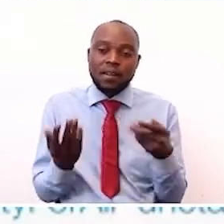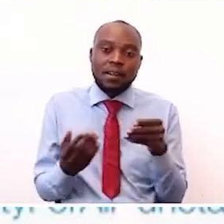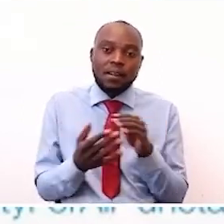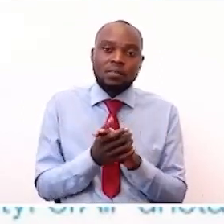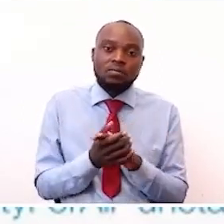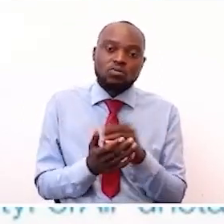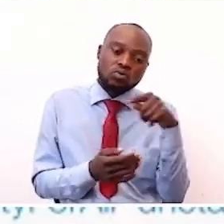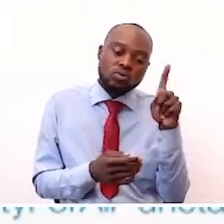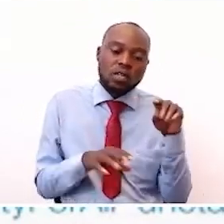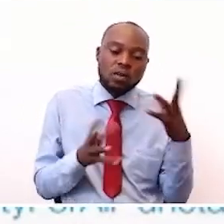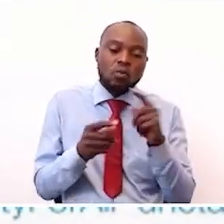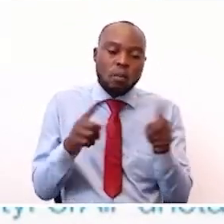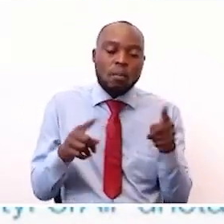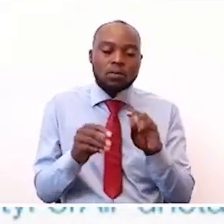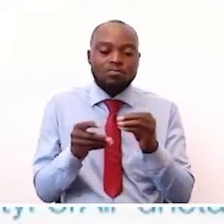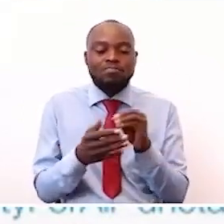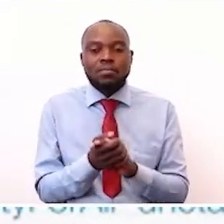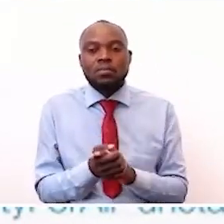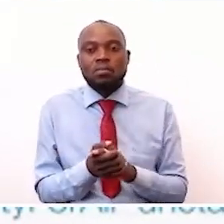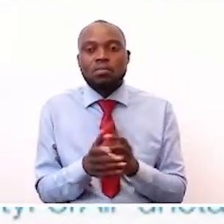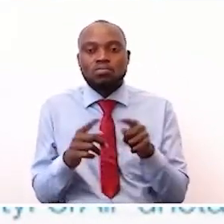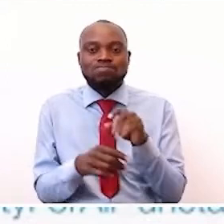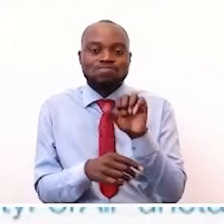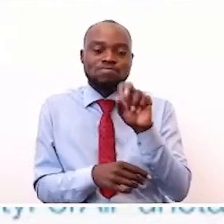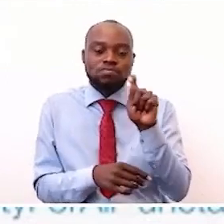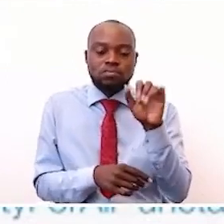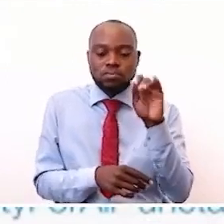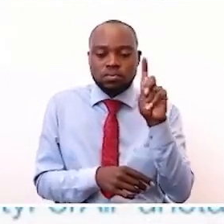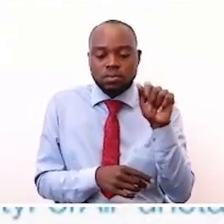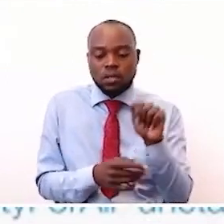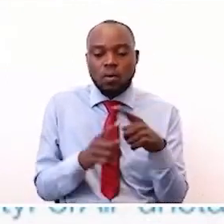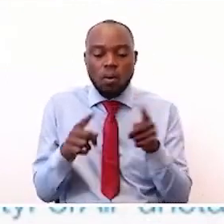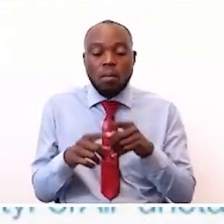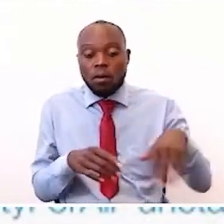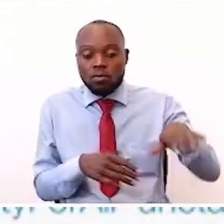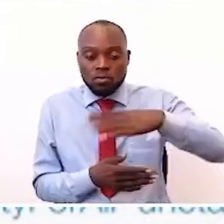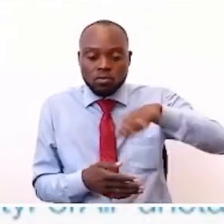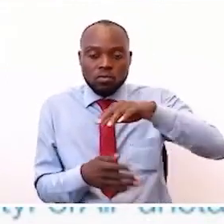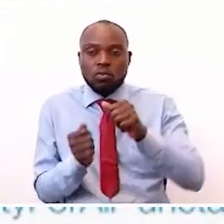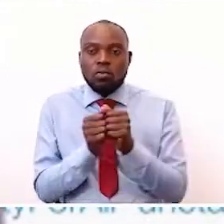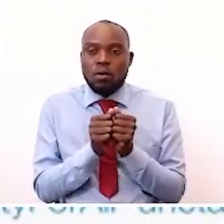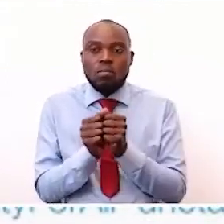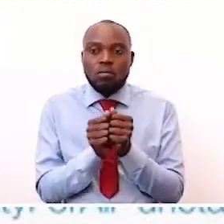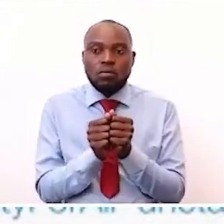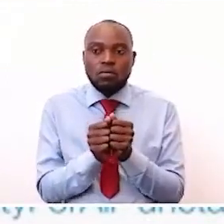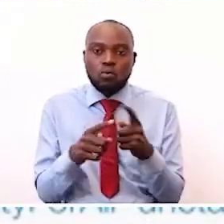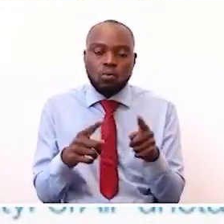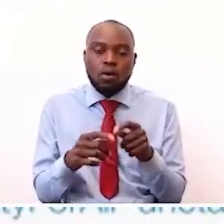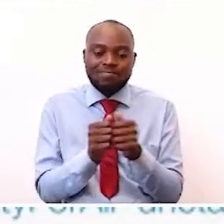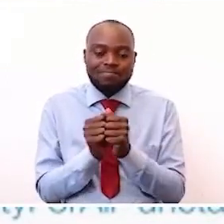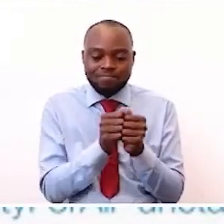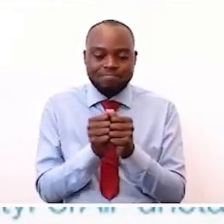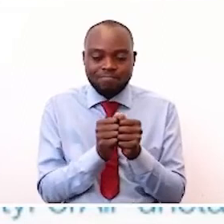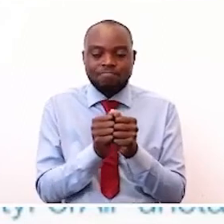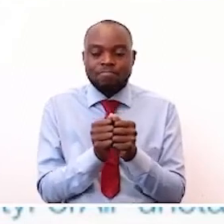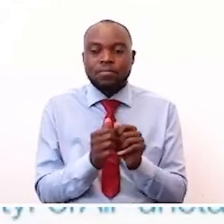next year, and not only the SDG achievement, but all of them together and together with the COVID